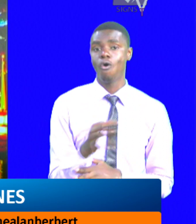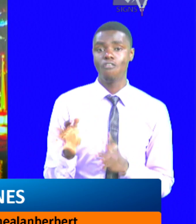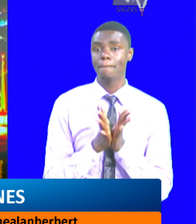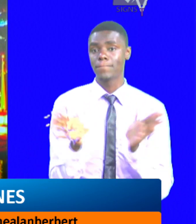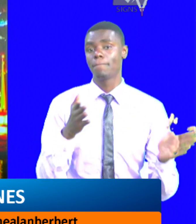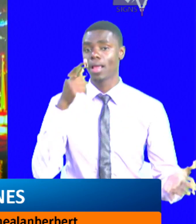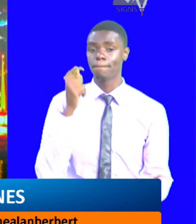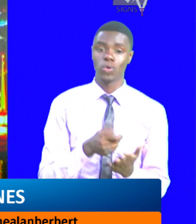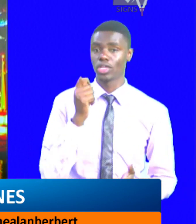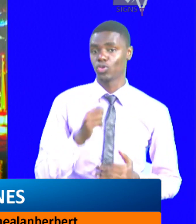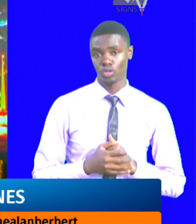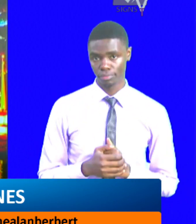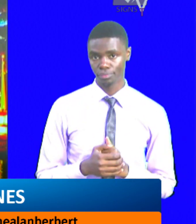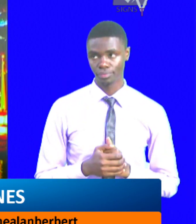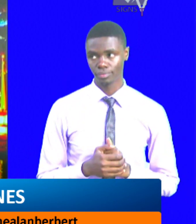public